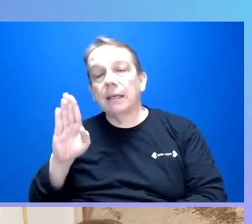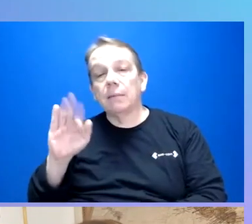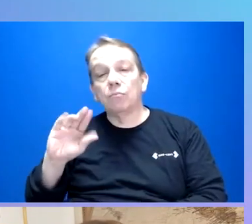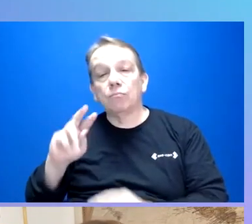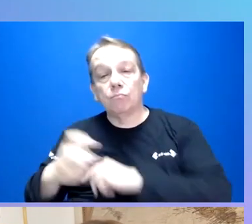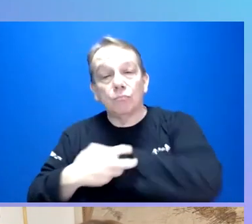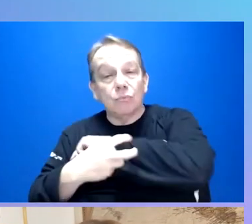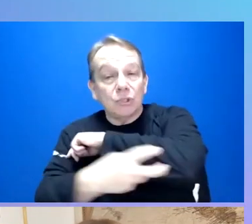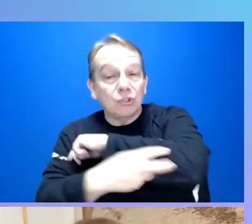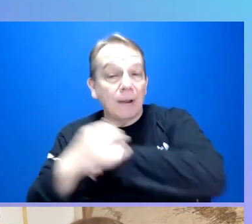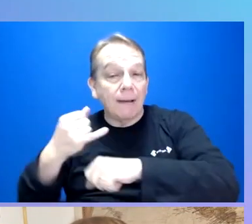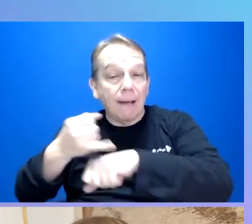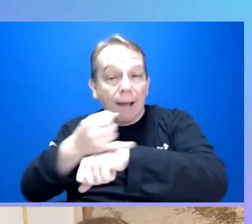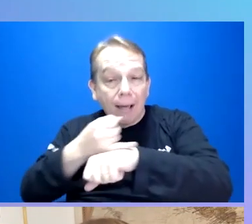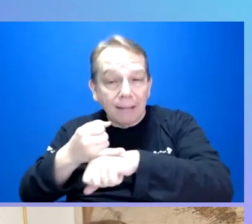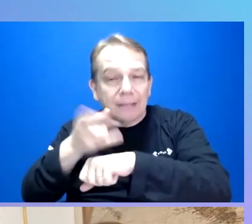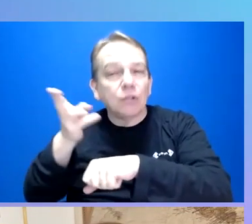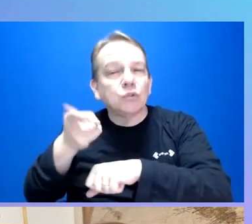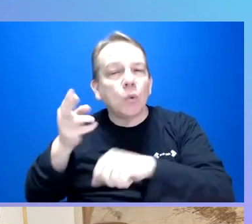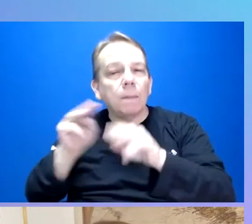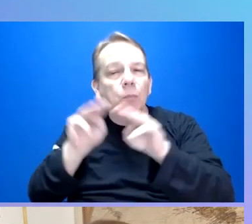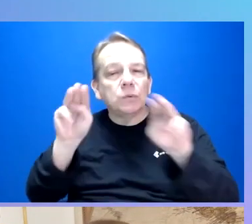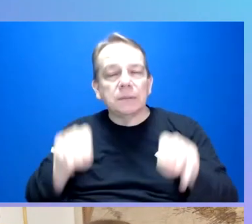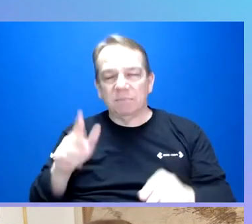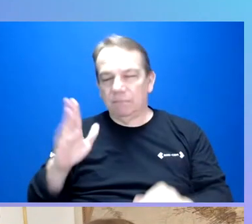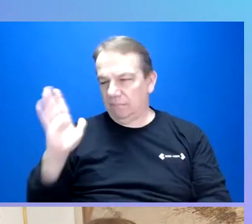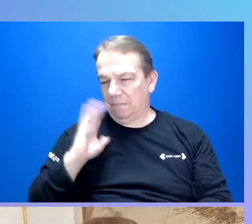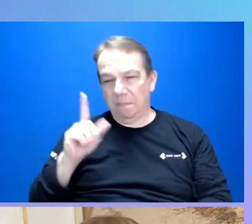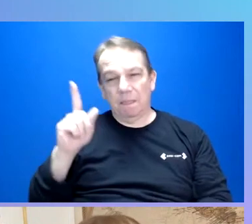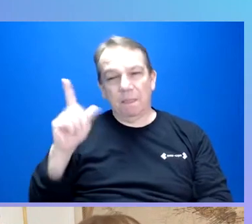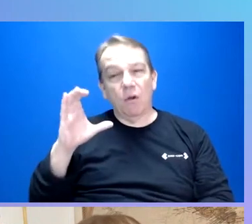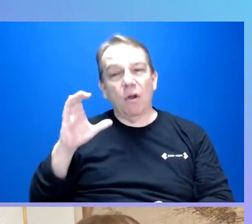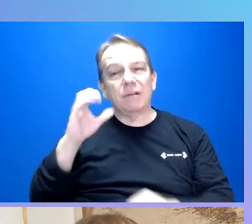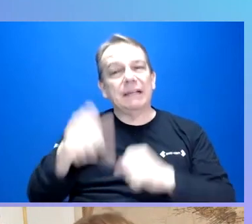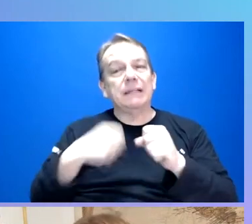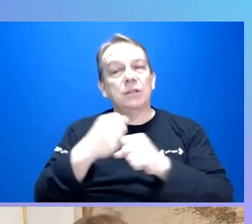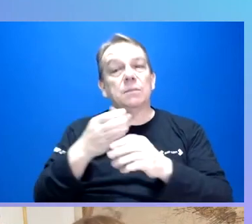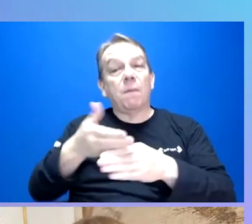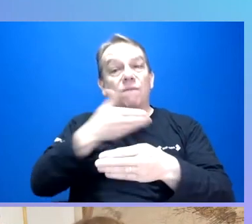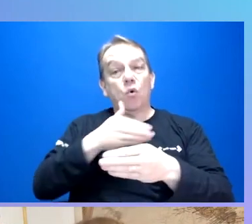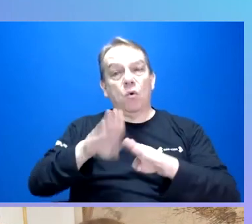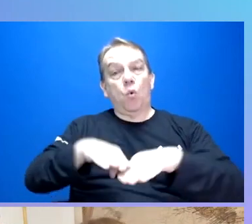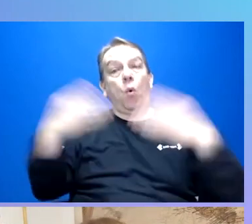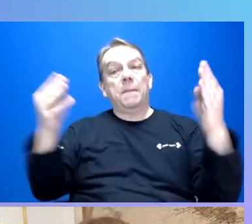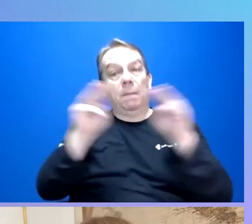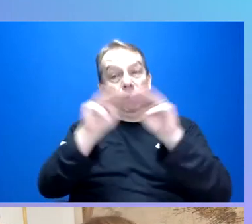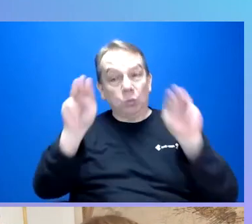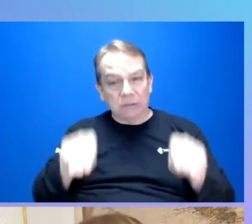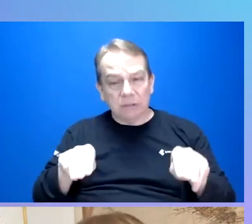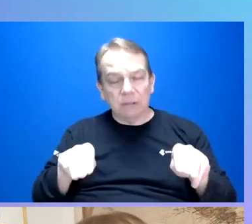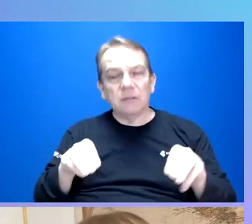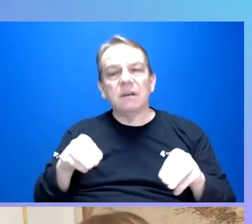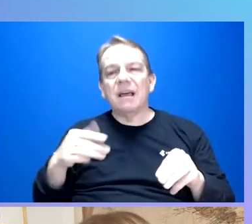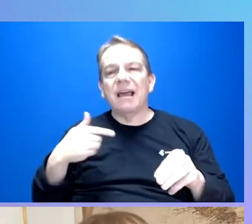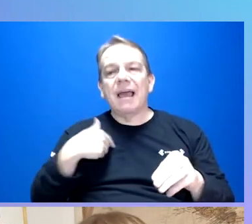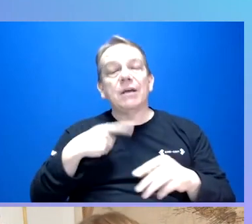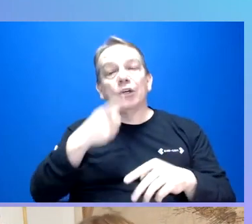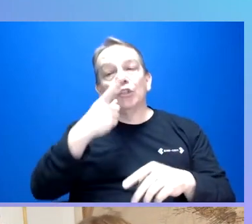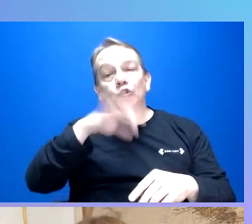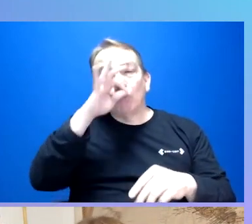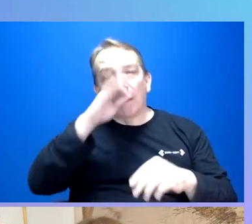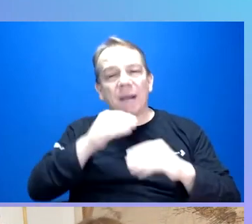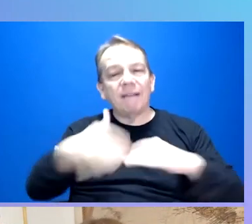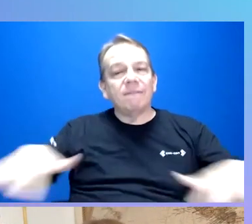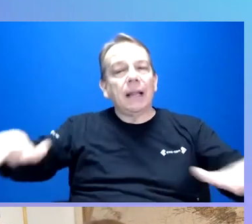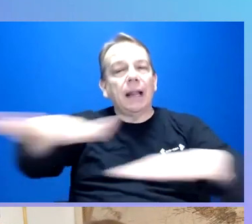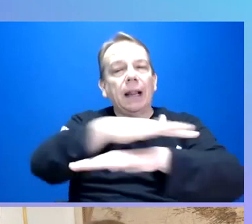Museum. About 100 years before the museum even existed, the site was covered in strawberry fields.